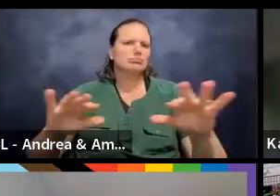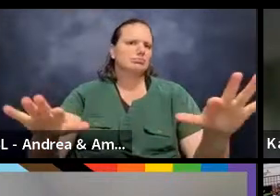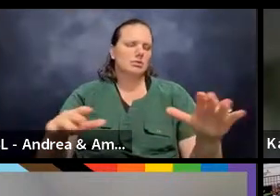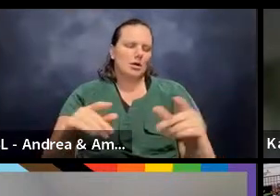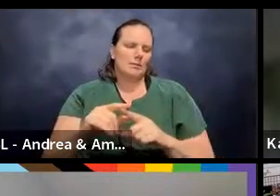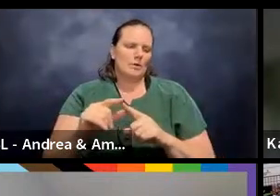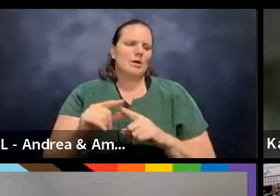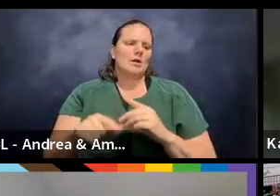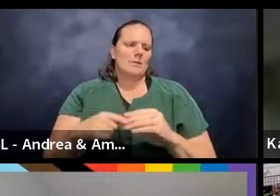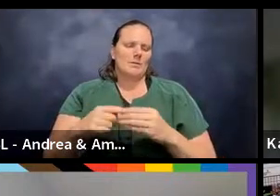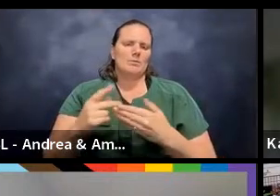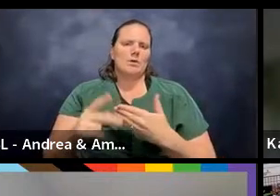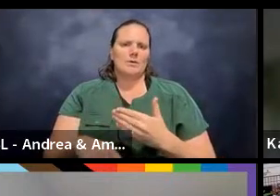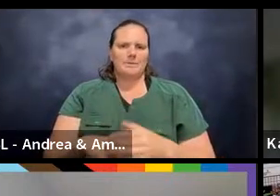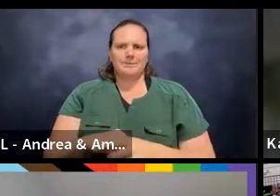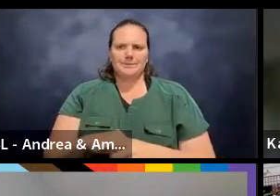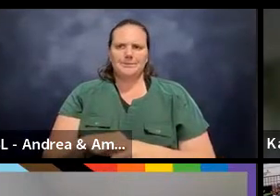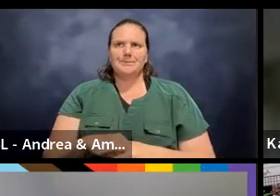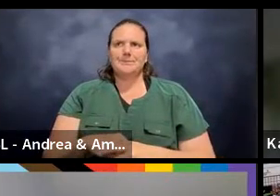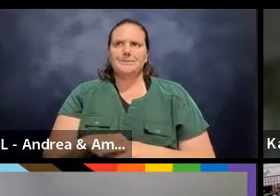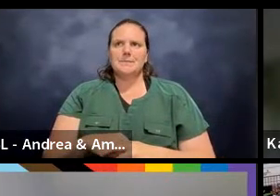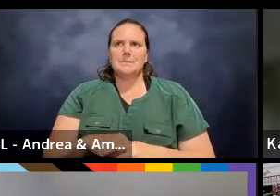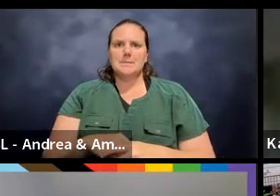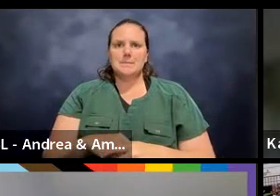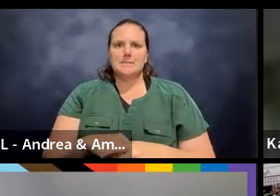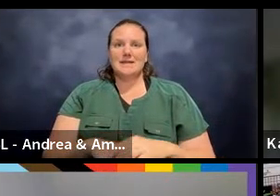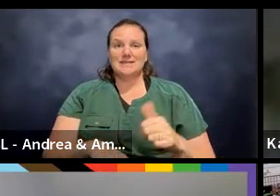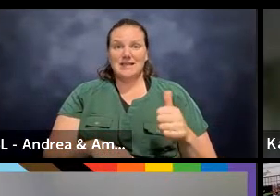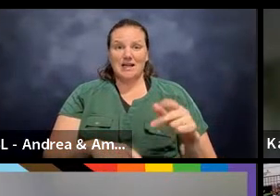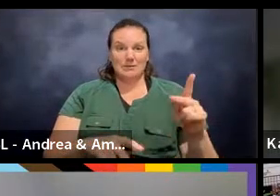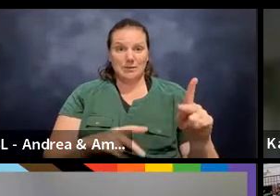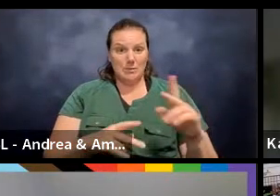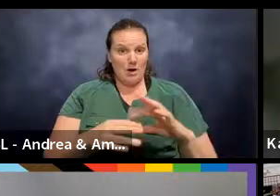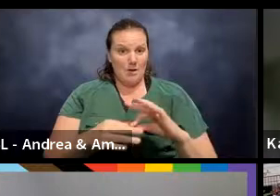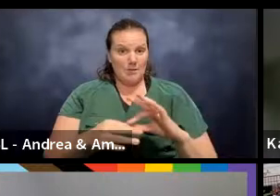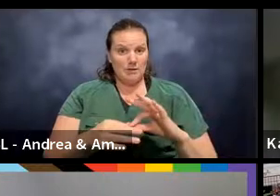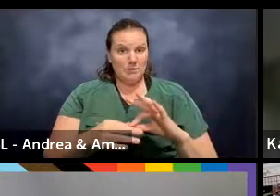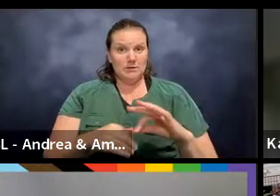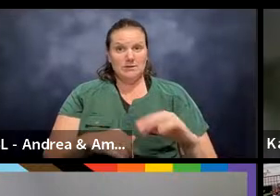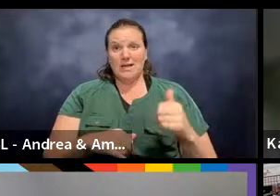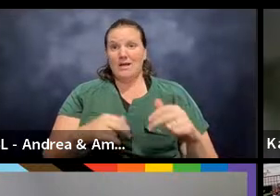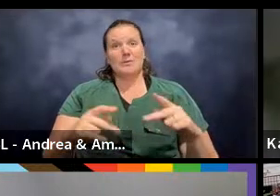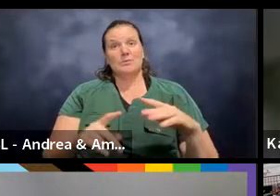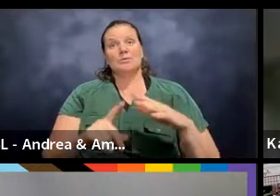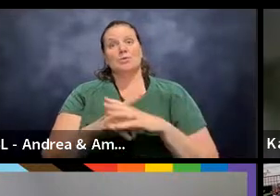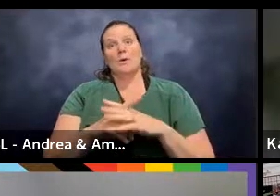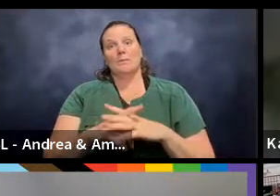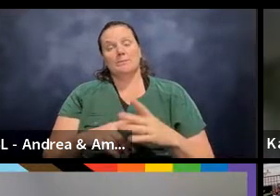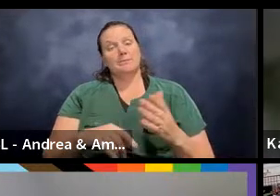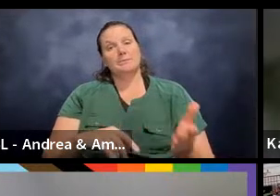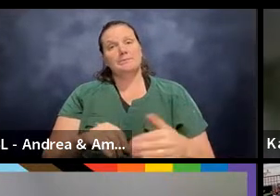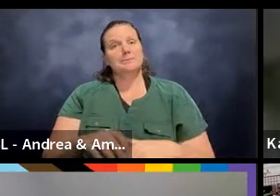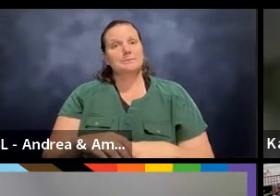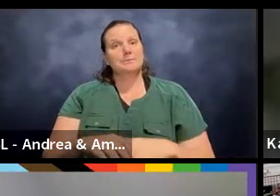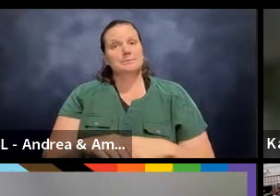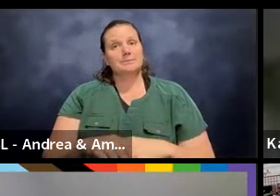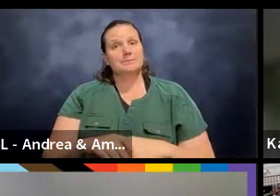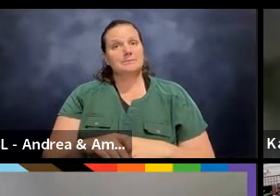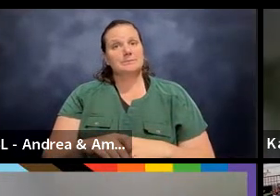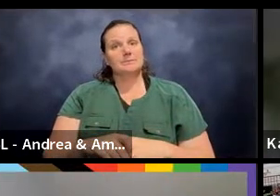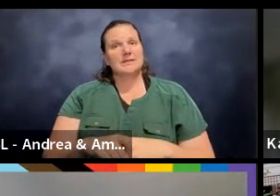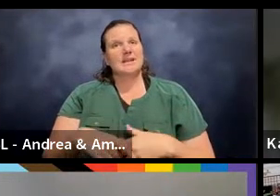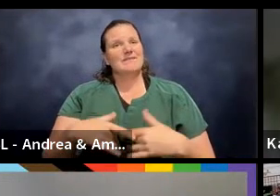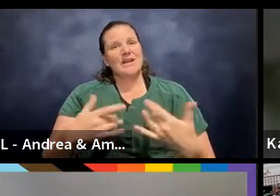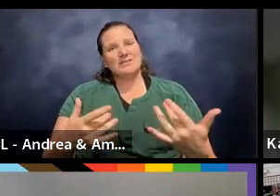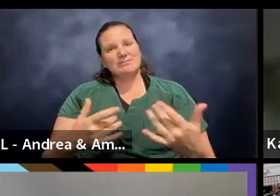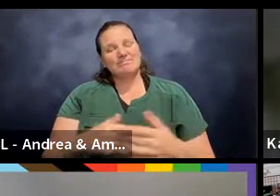So if only 10 people come in or 10 people show up at the event,